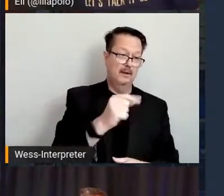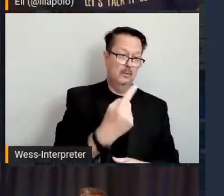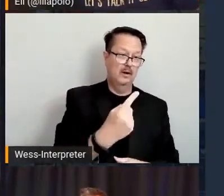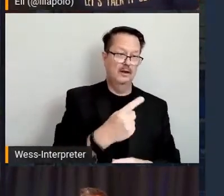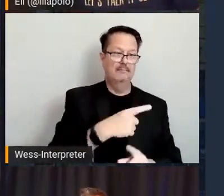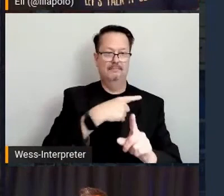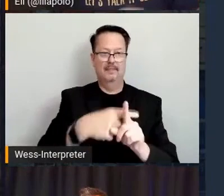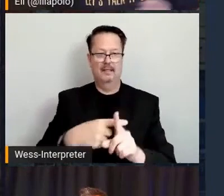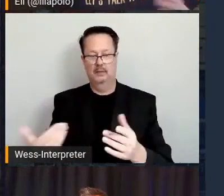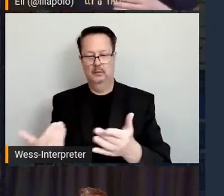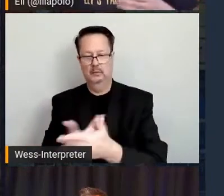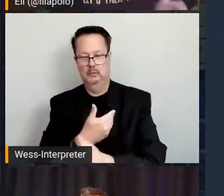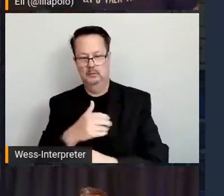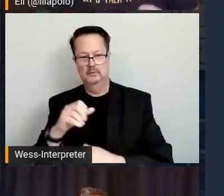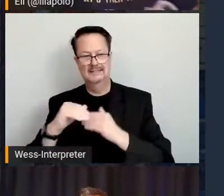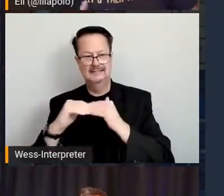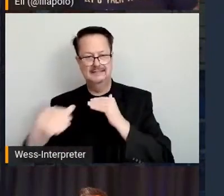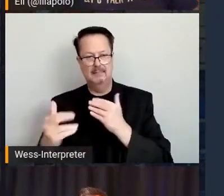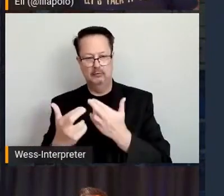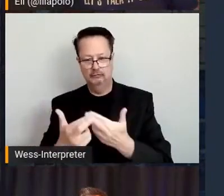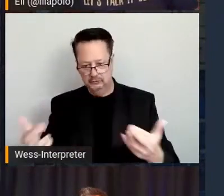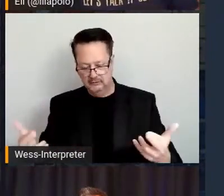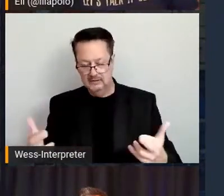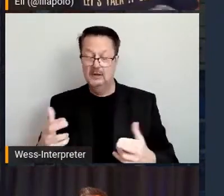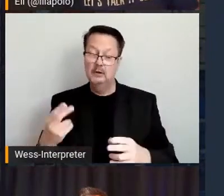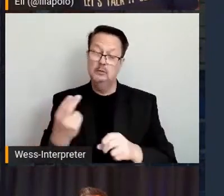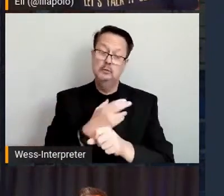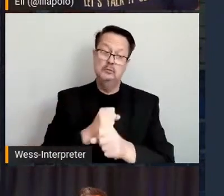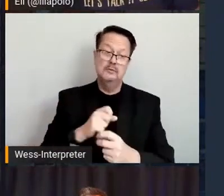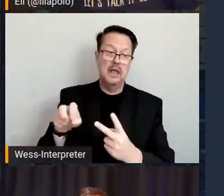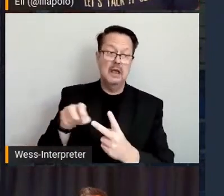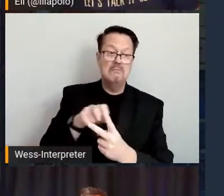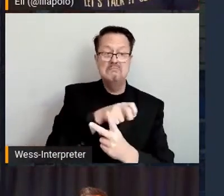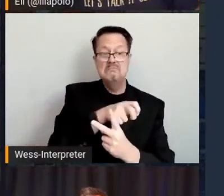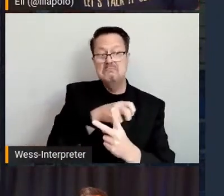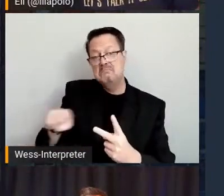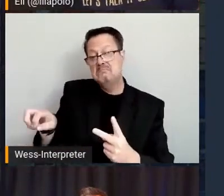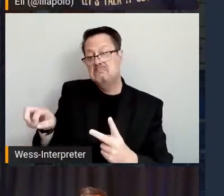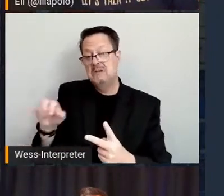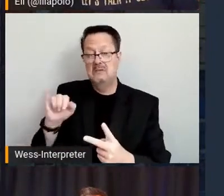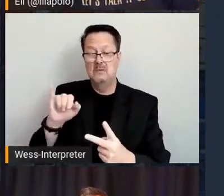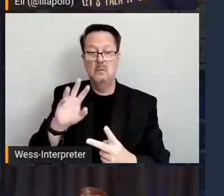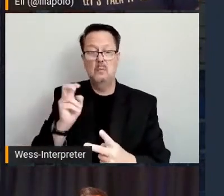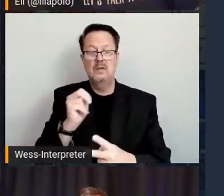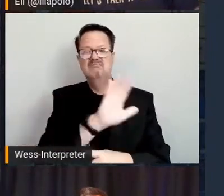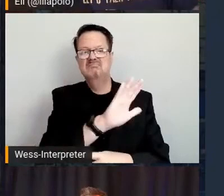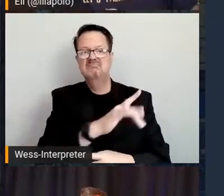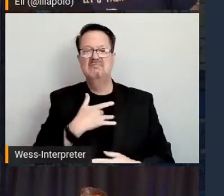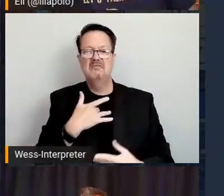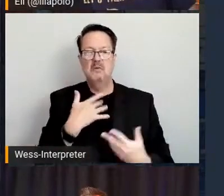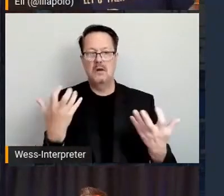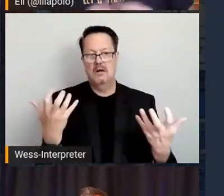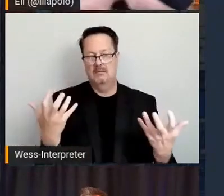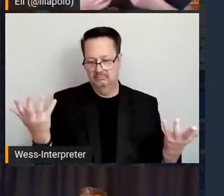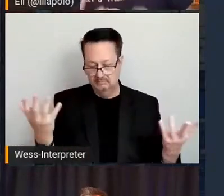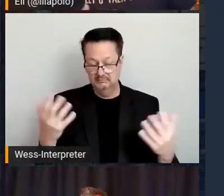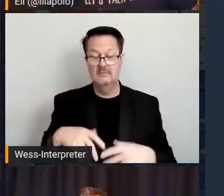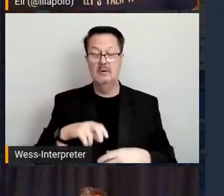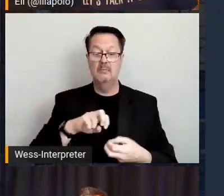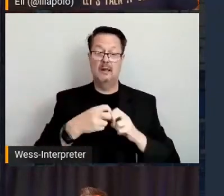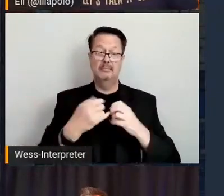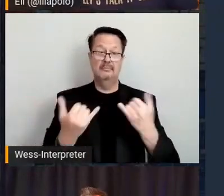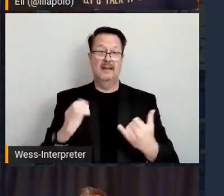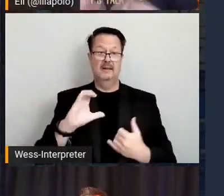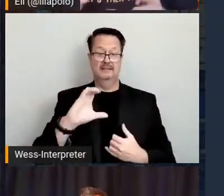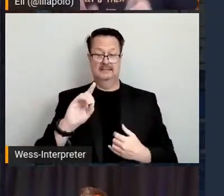new stable resource, and then users can choose to migrate whenever they want to. The problem with that is that now CDK8s Plus